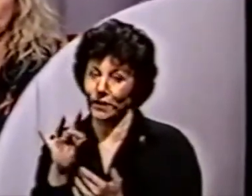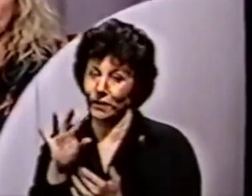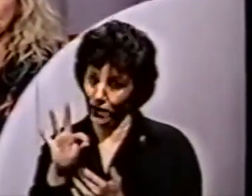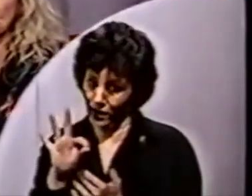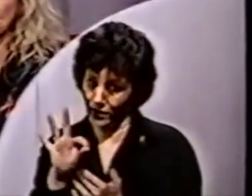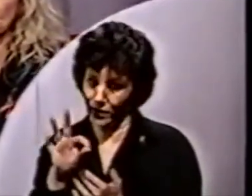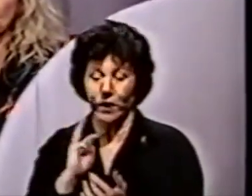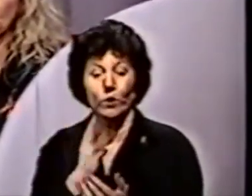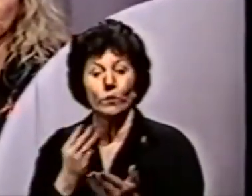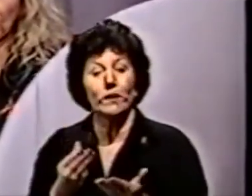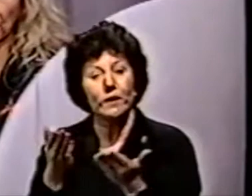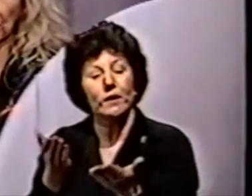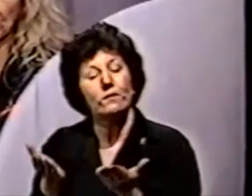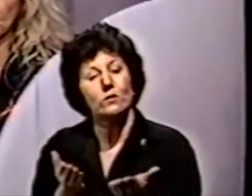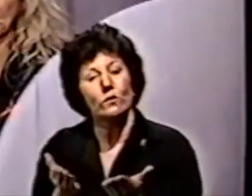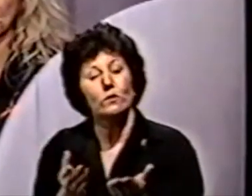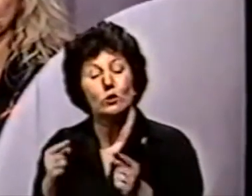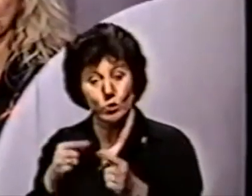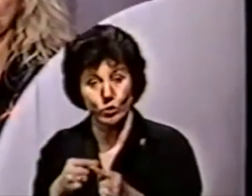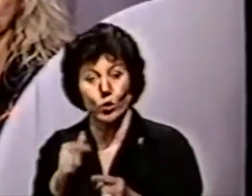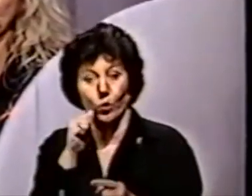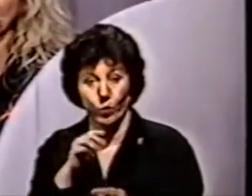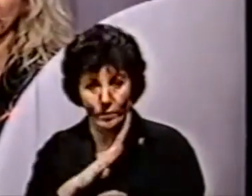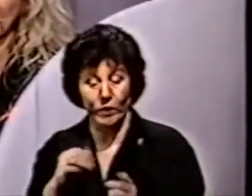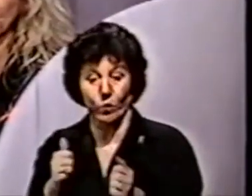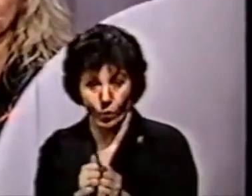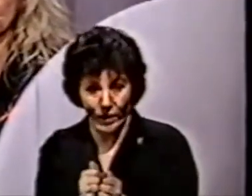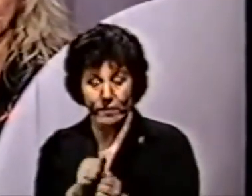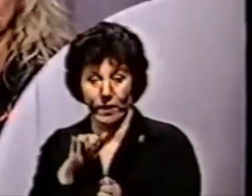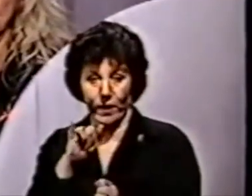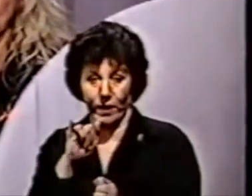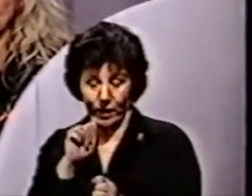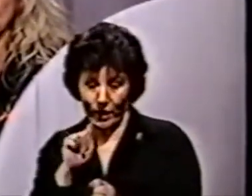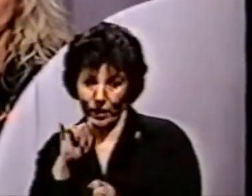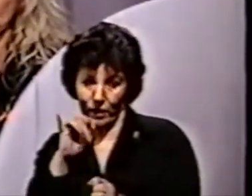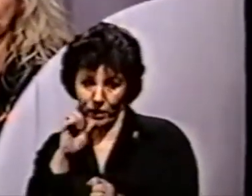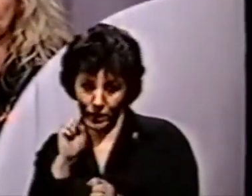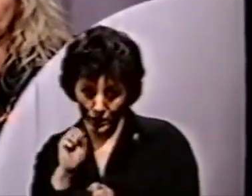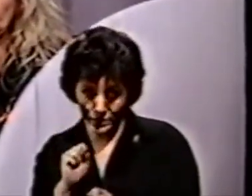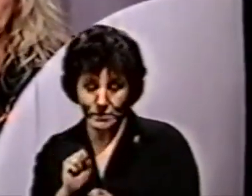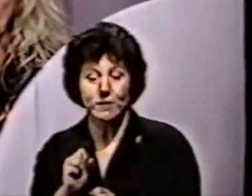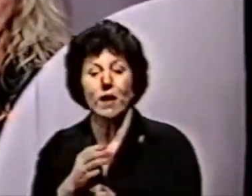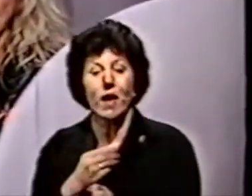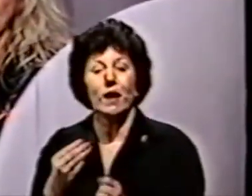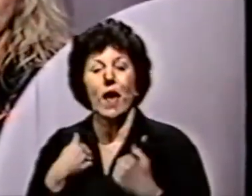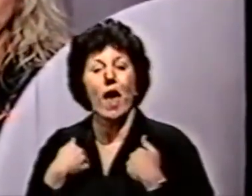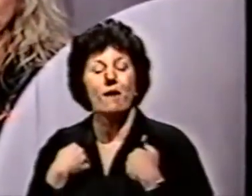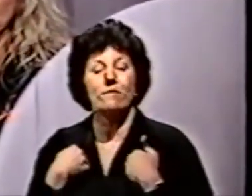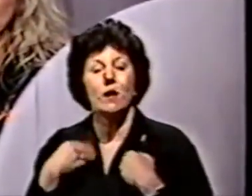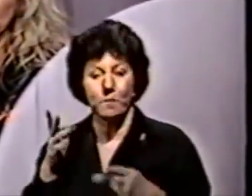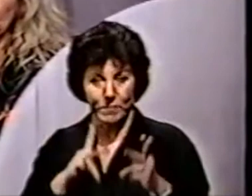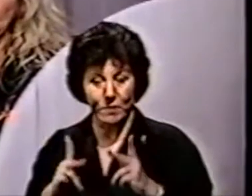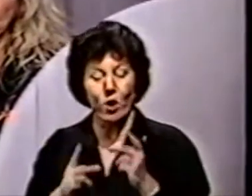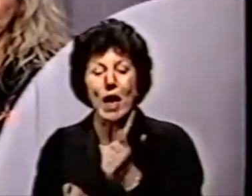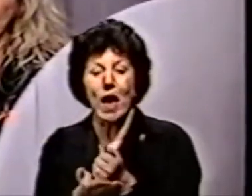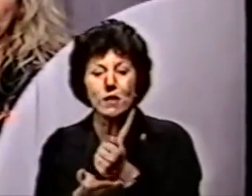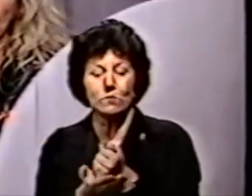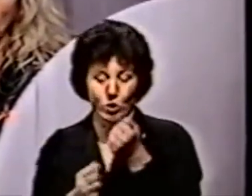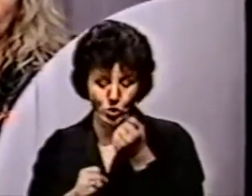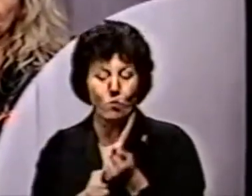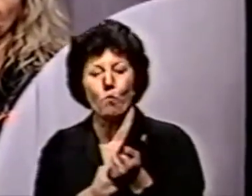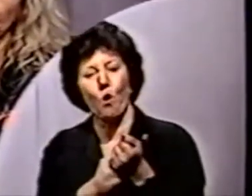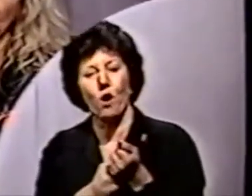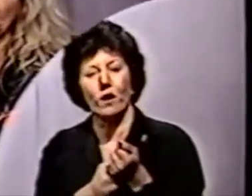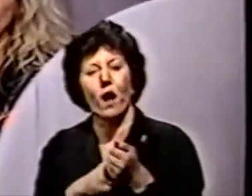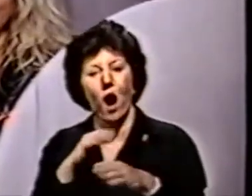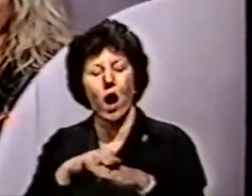provide services to women with AIDS. We also have about half of our staff involved in prevention. So we do a lot of work with women